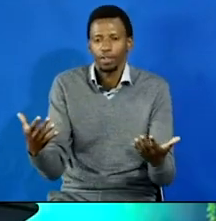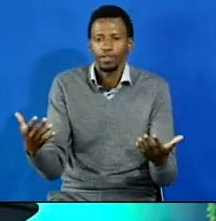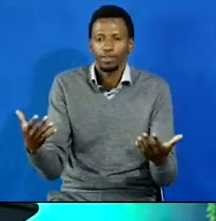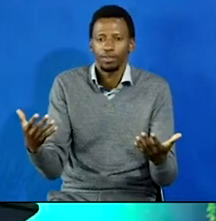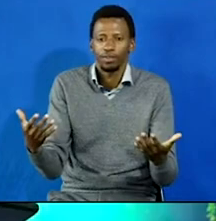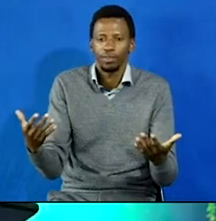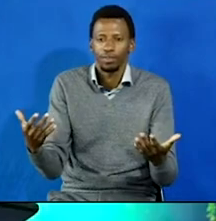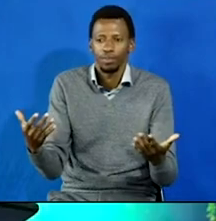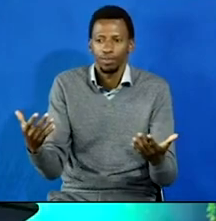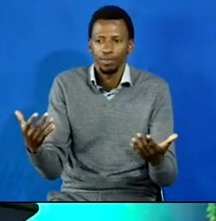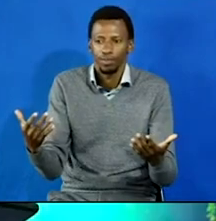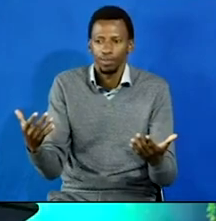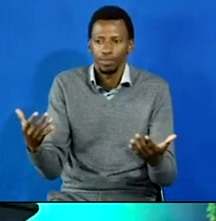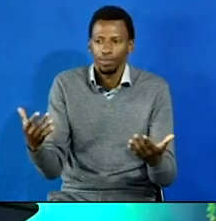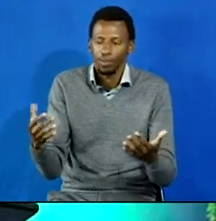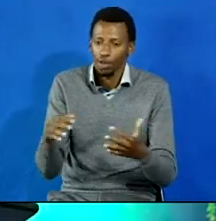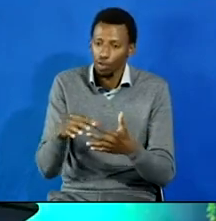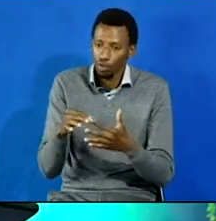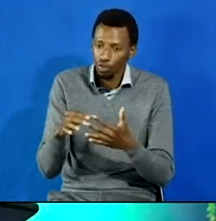It is in your hands.